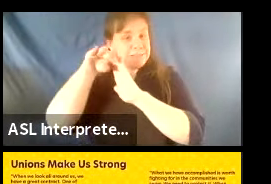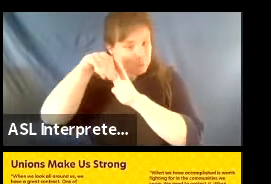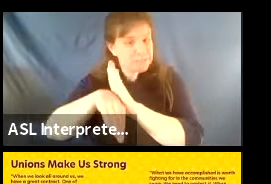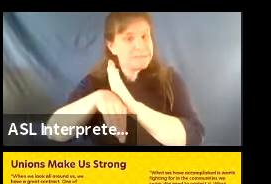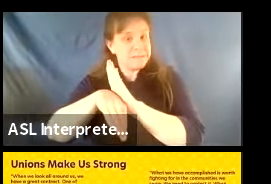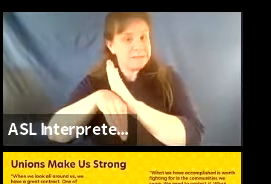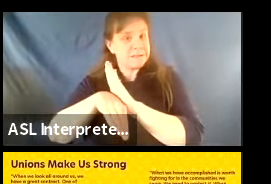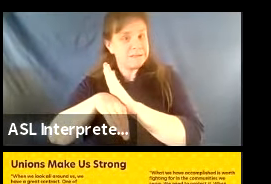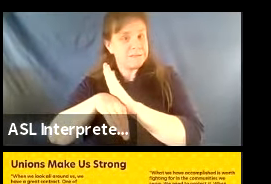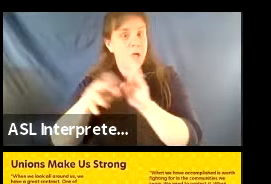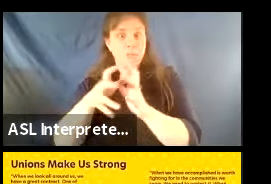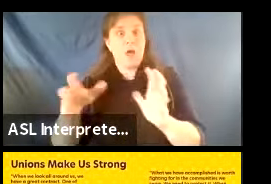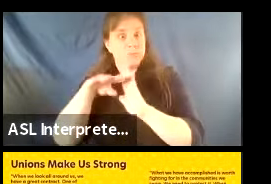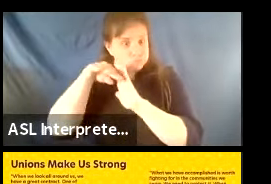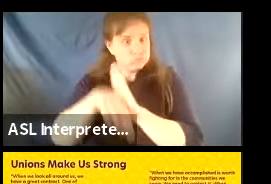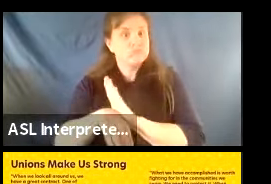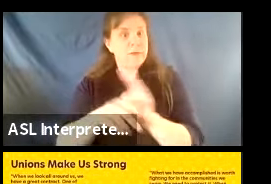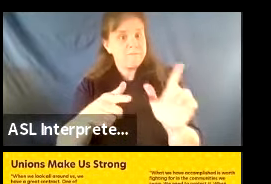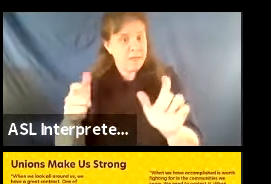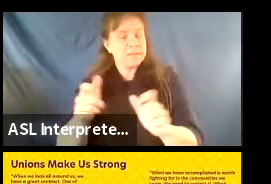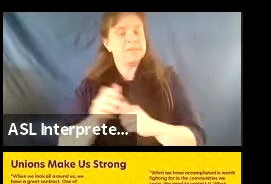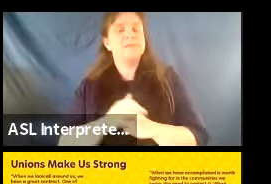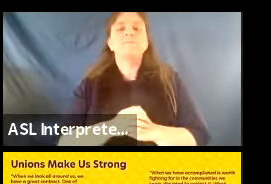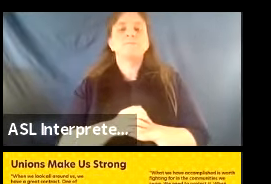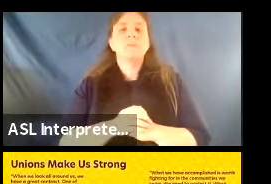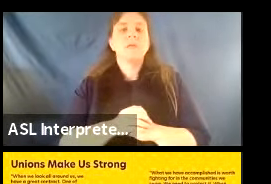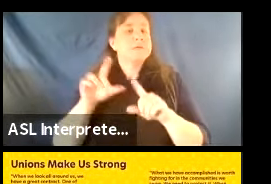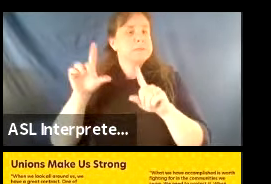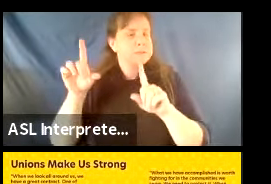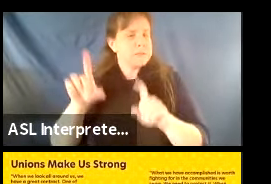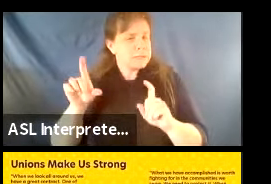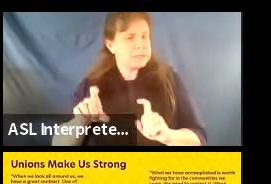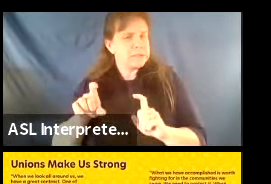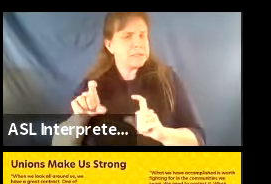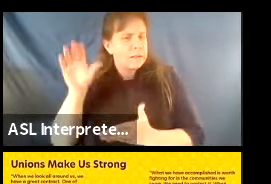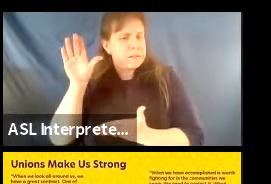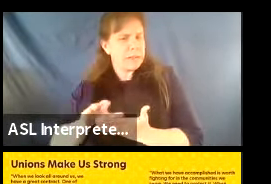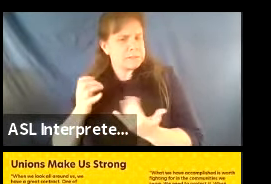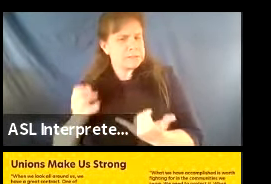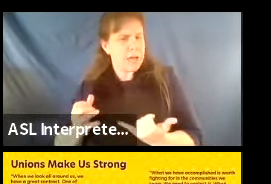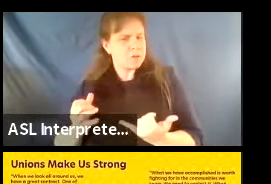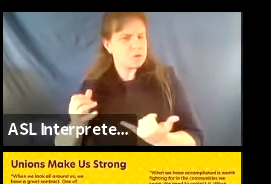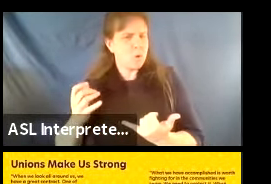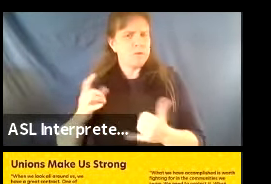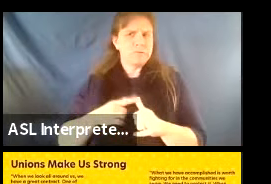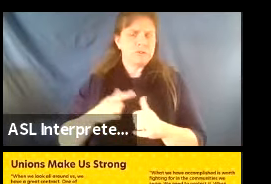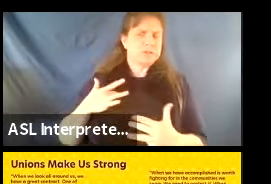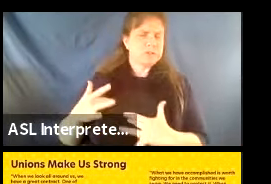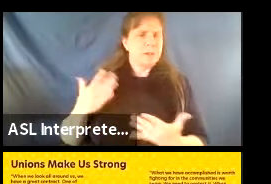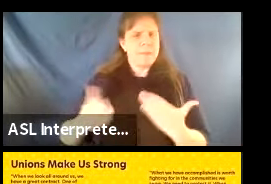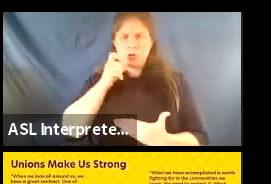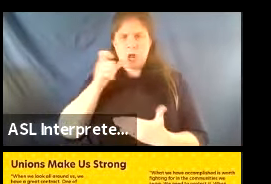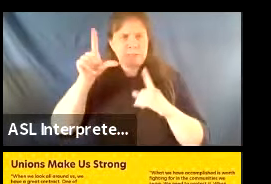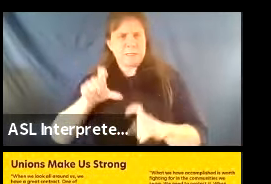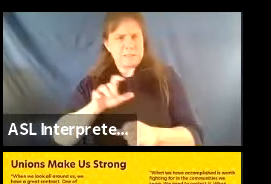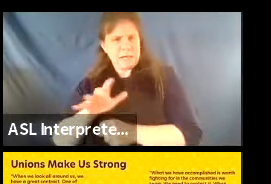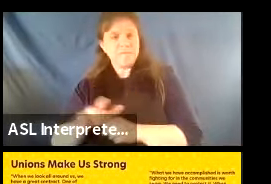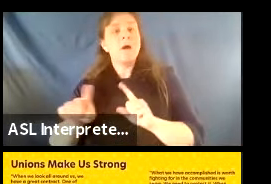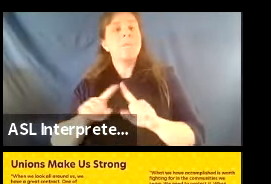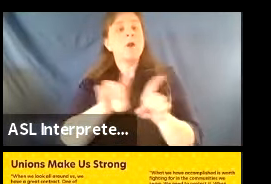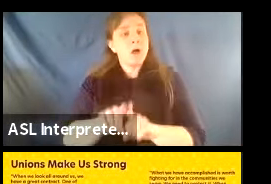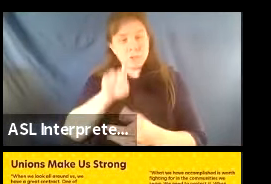quite rapidly. There's been some decreases in testing, which made us concerned that maybe it's just that we're not testing as much, but we're also looking at something called test